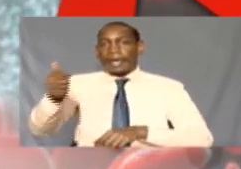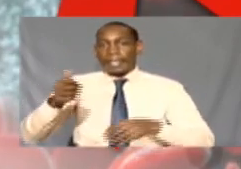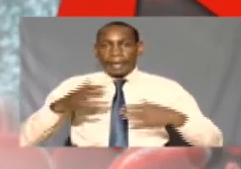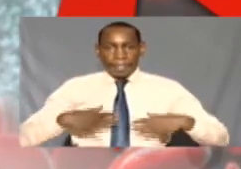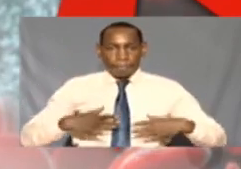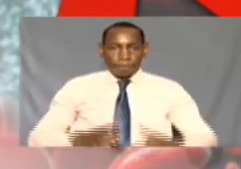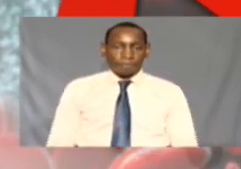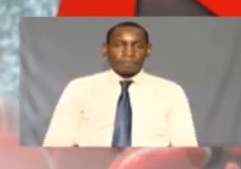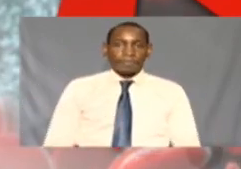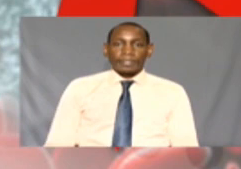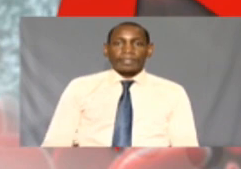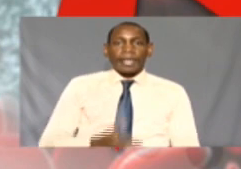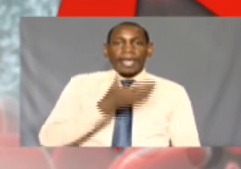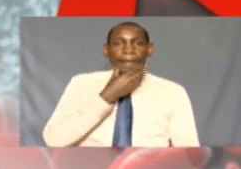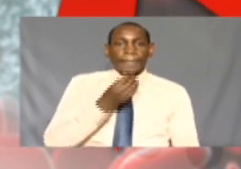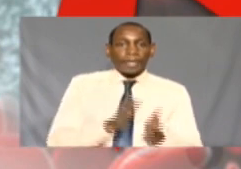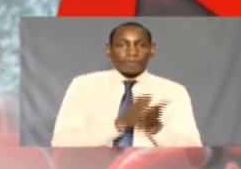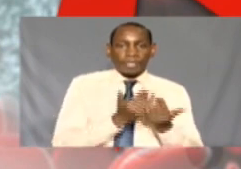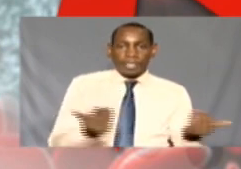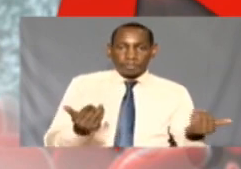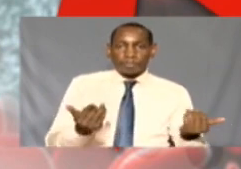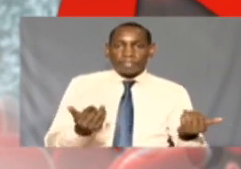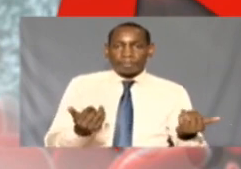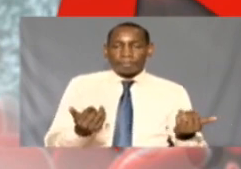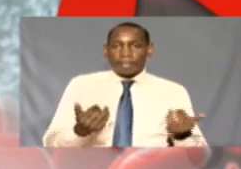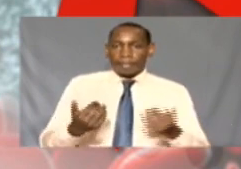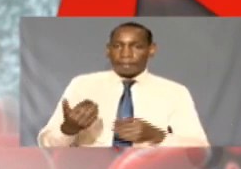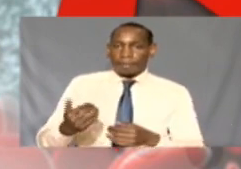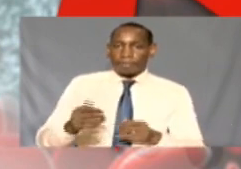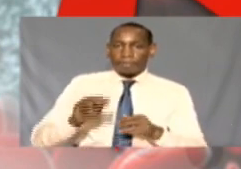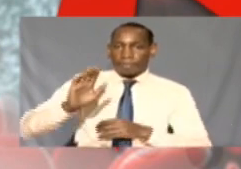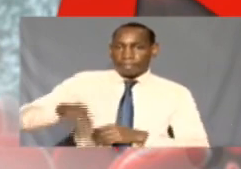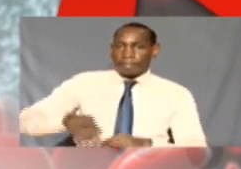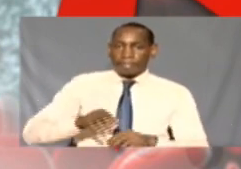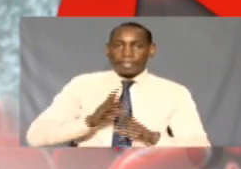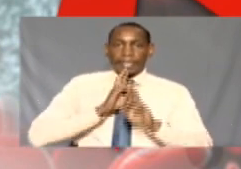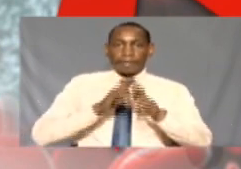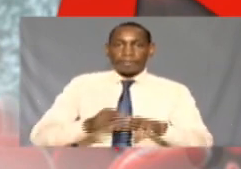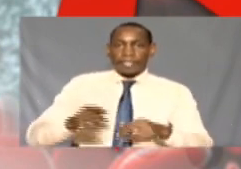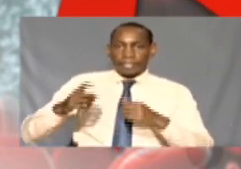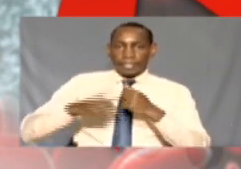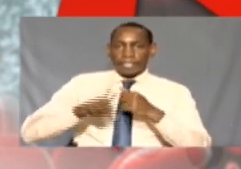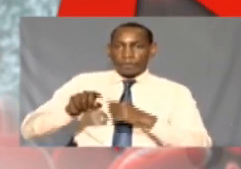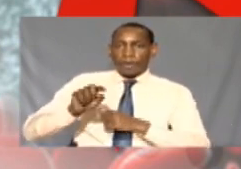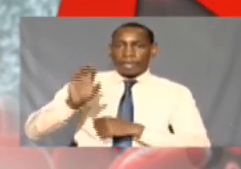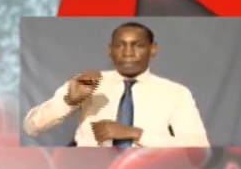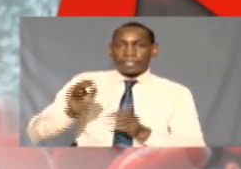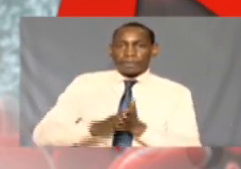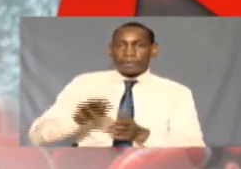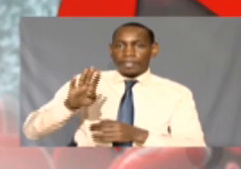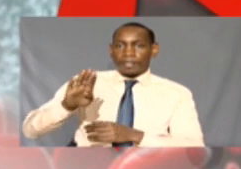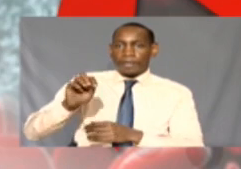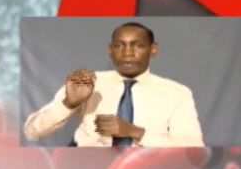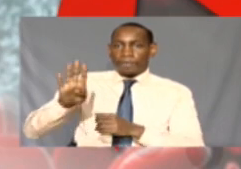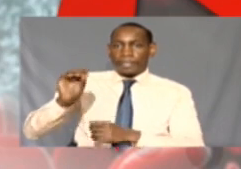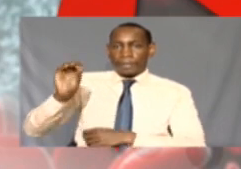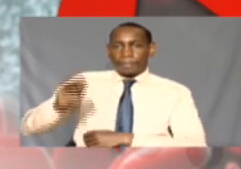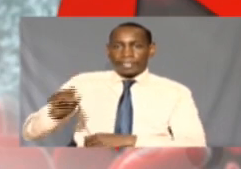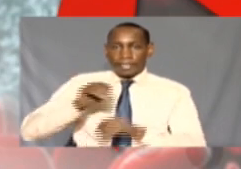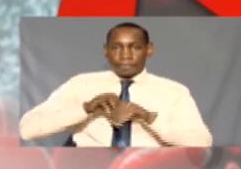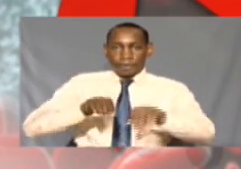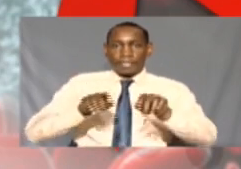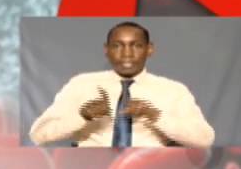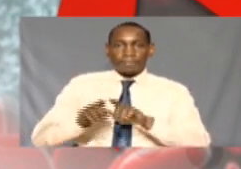persons. Men and children are trailing women by recording 65.1% and 48% respectively.